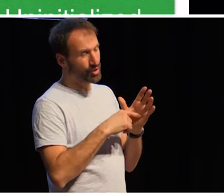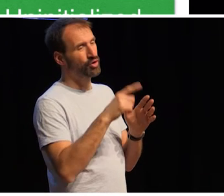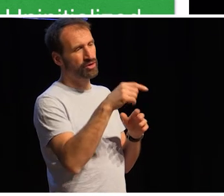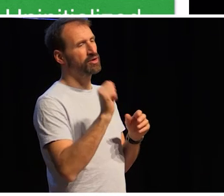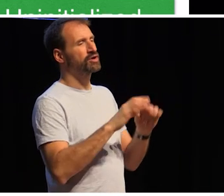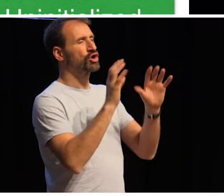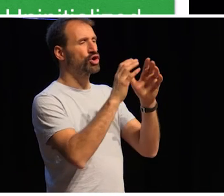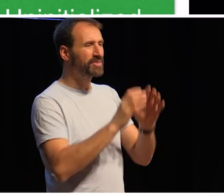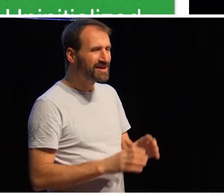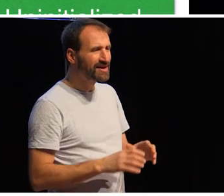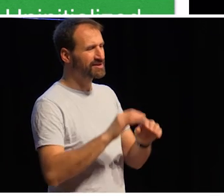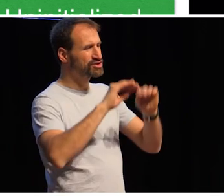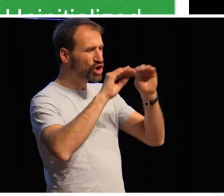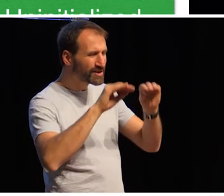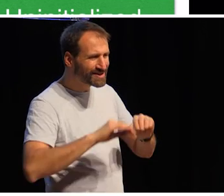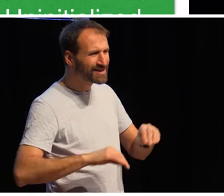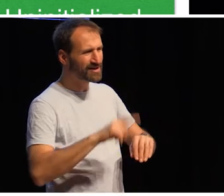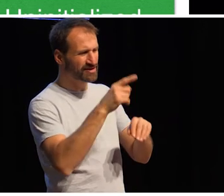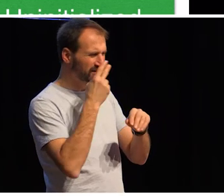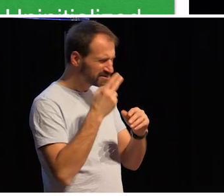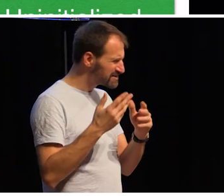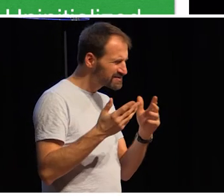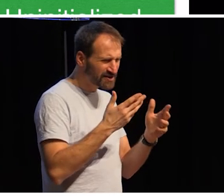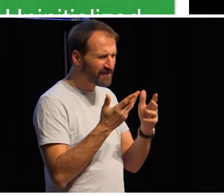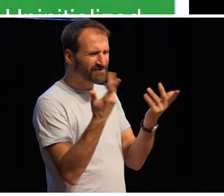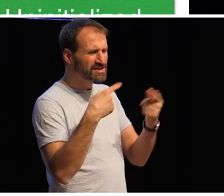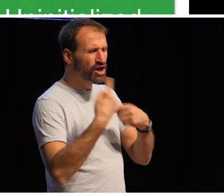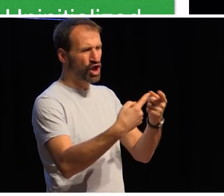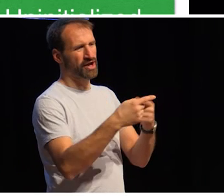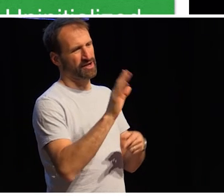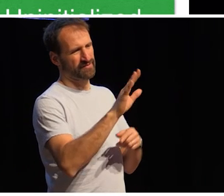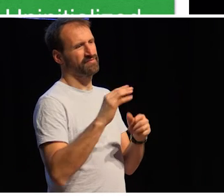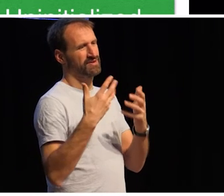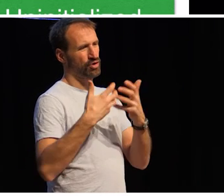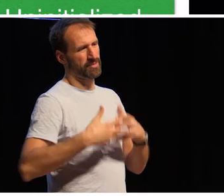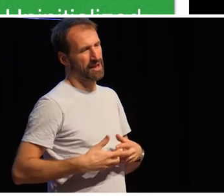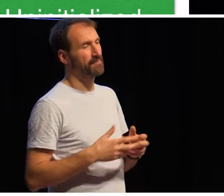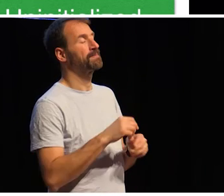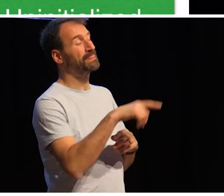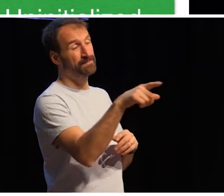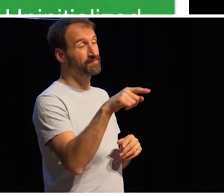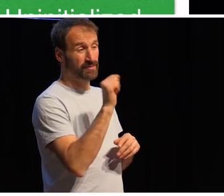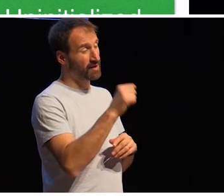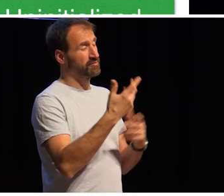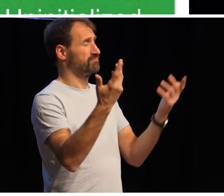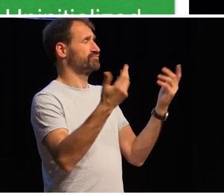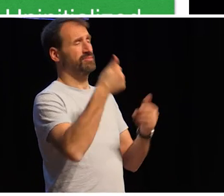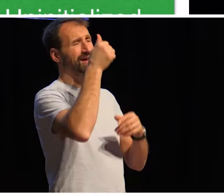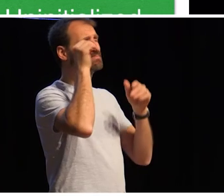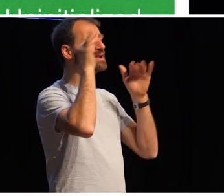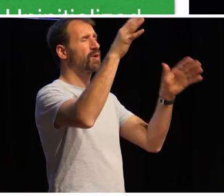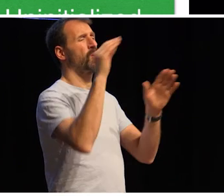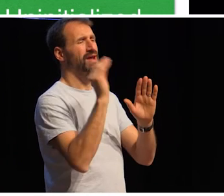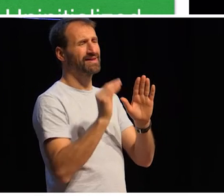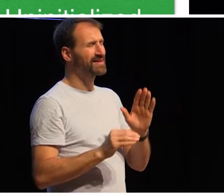it and sort it and see better what's going on. So you do want to use the tool because it has like a million entries for